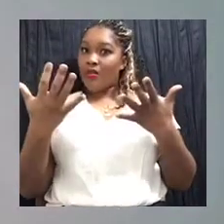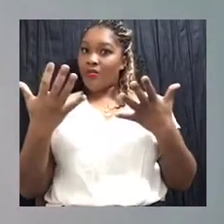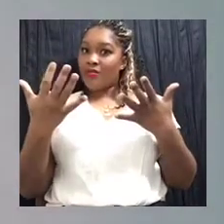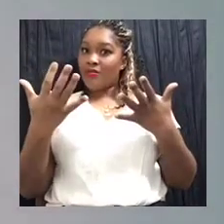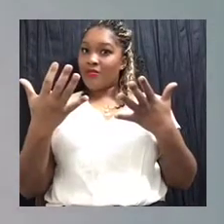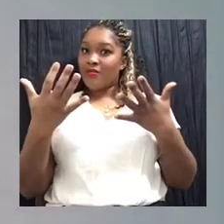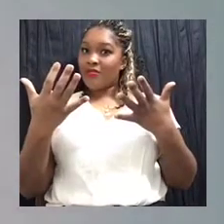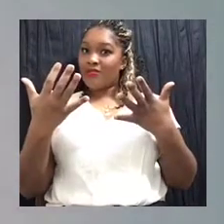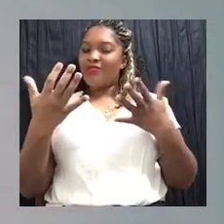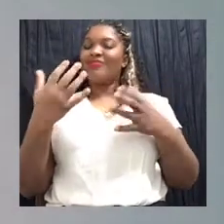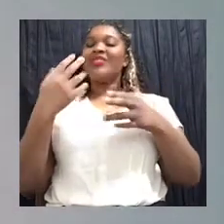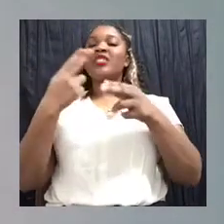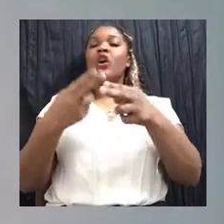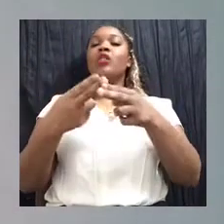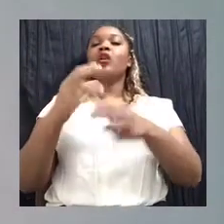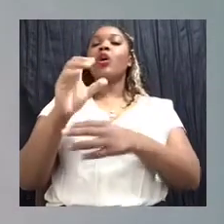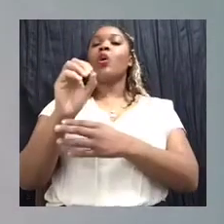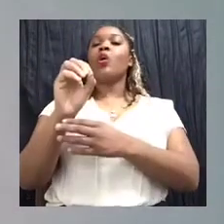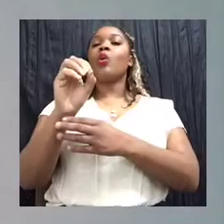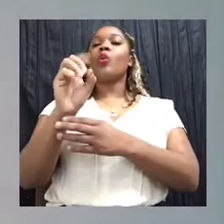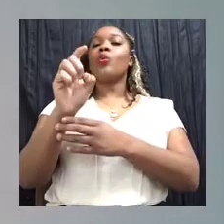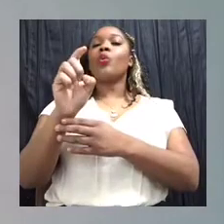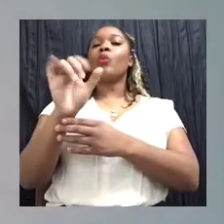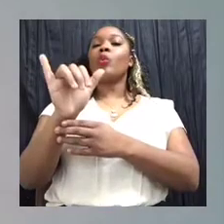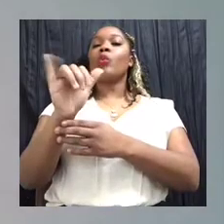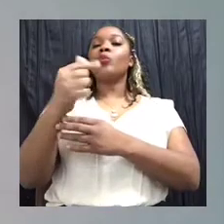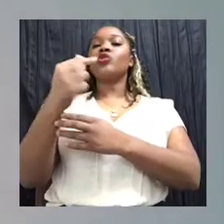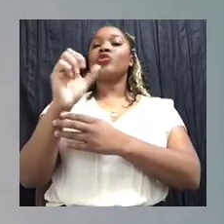is oxygen.